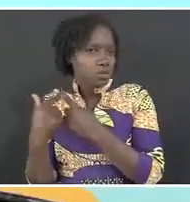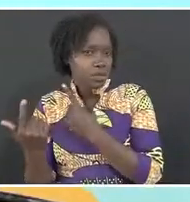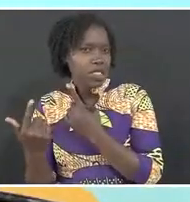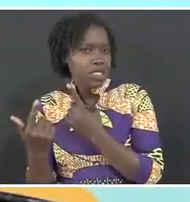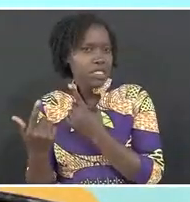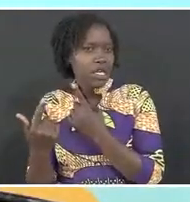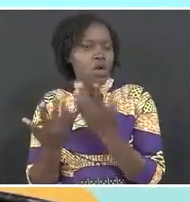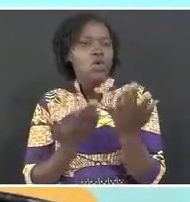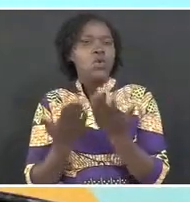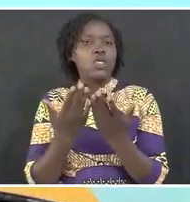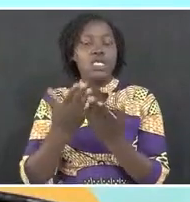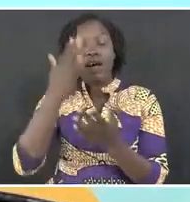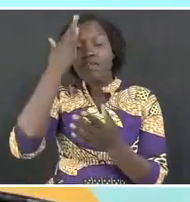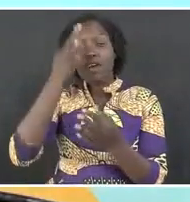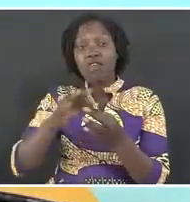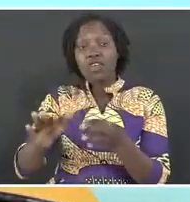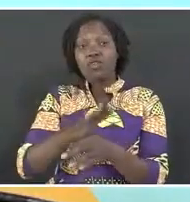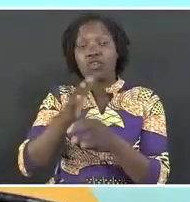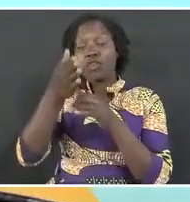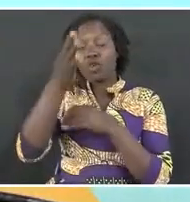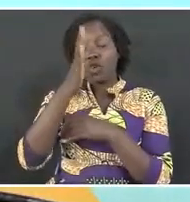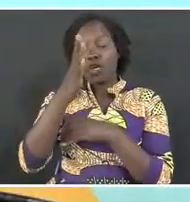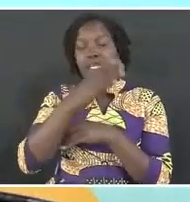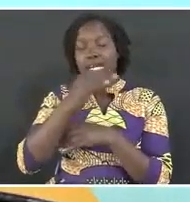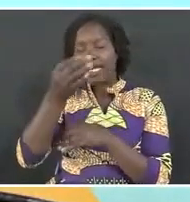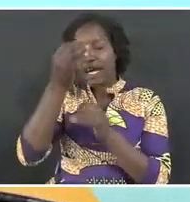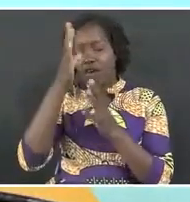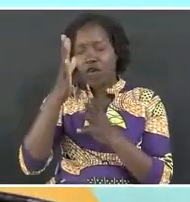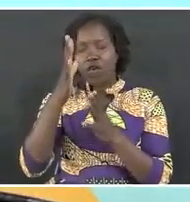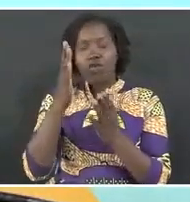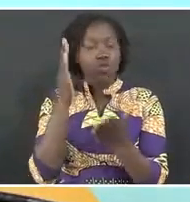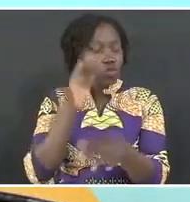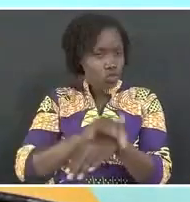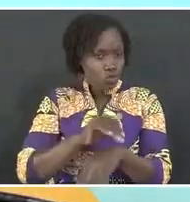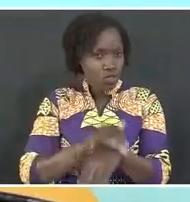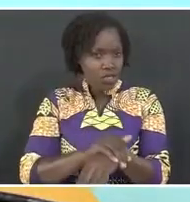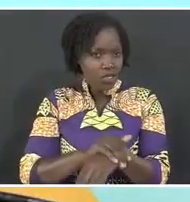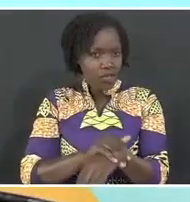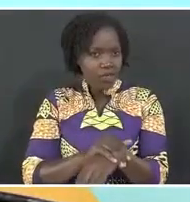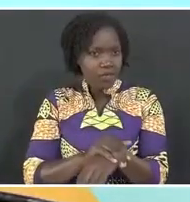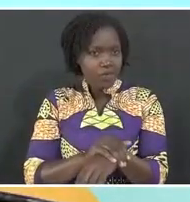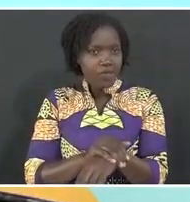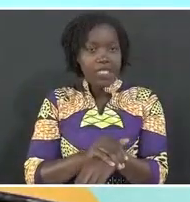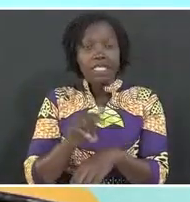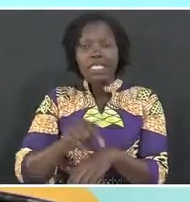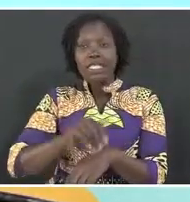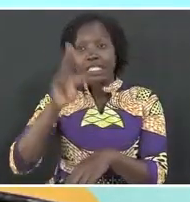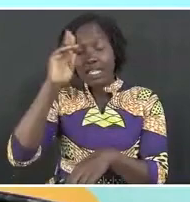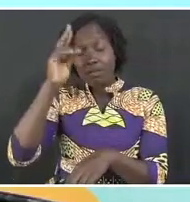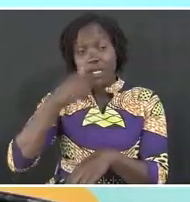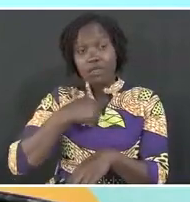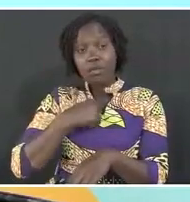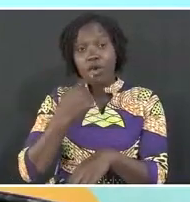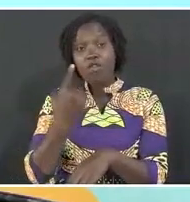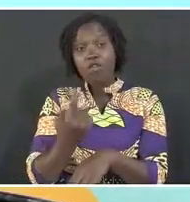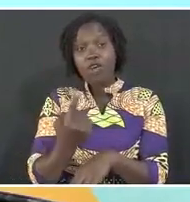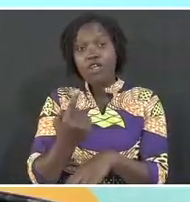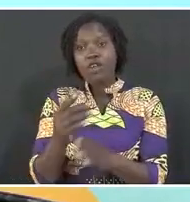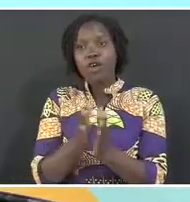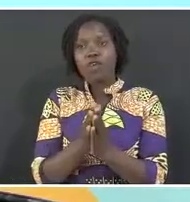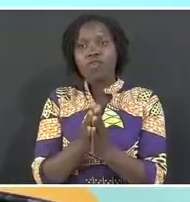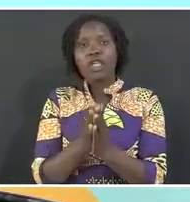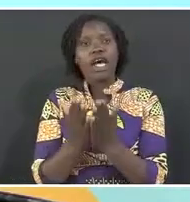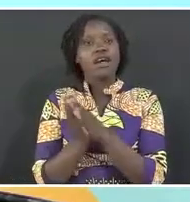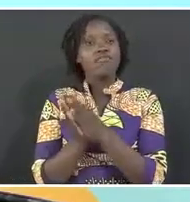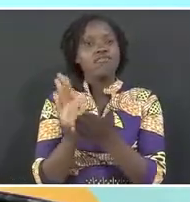we serve a faithful God and a God who is good. This reminds me of one of the